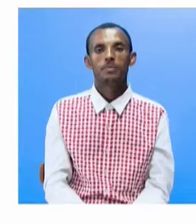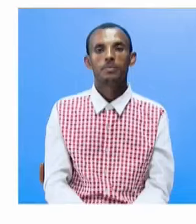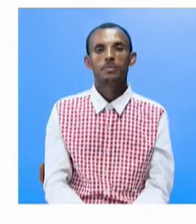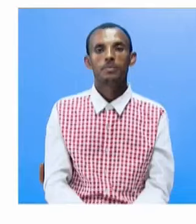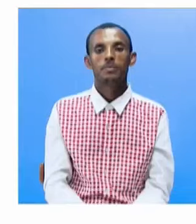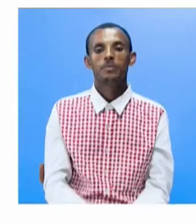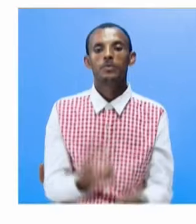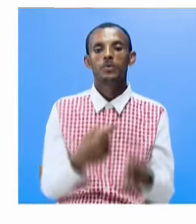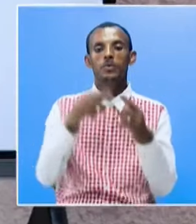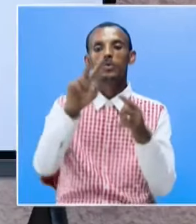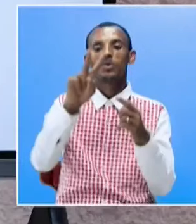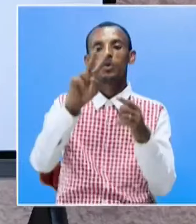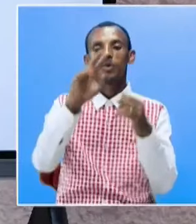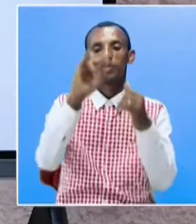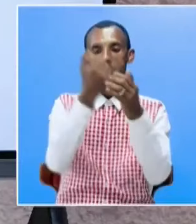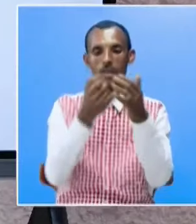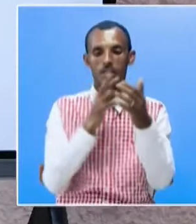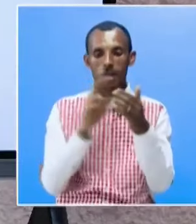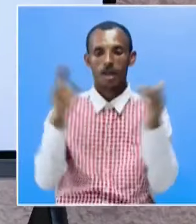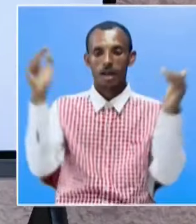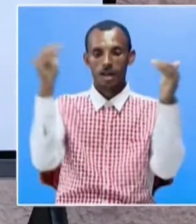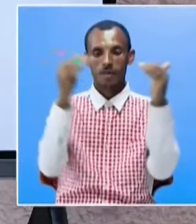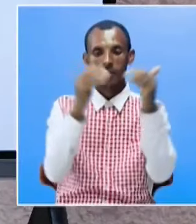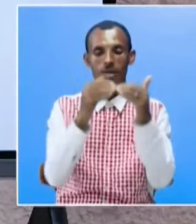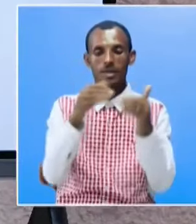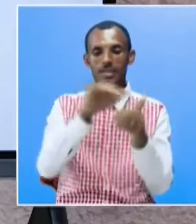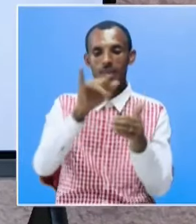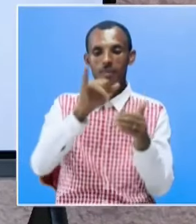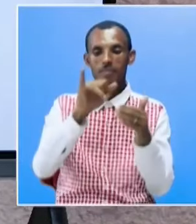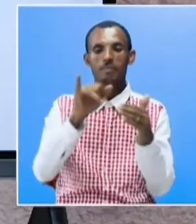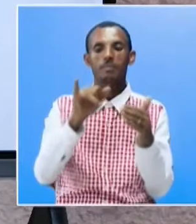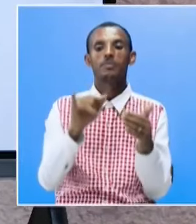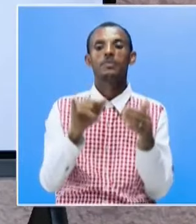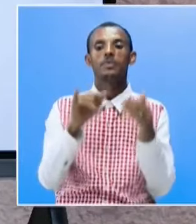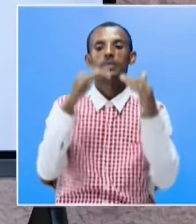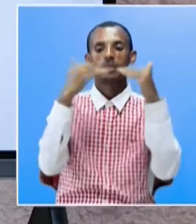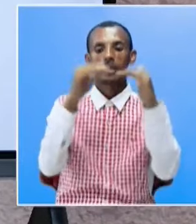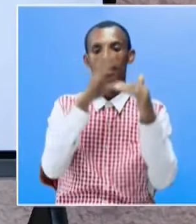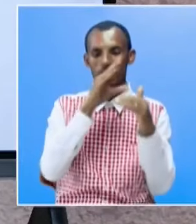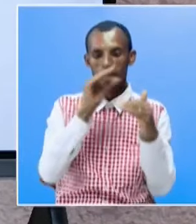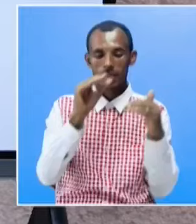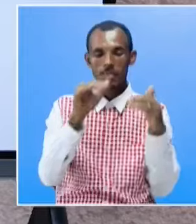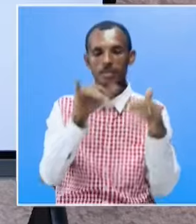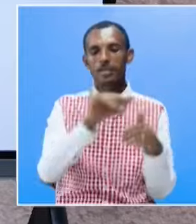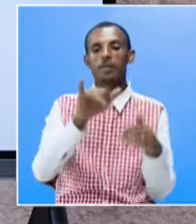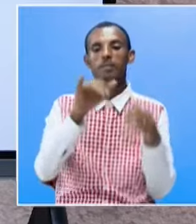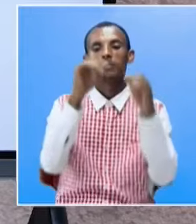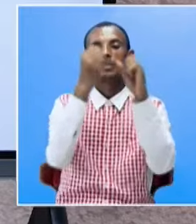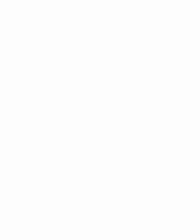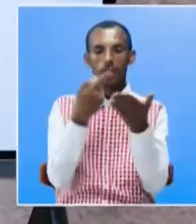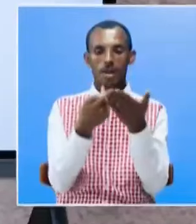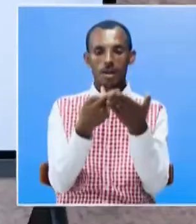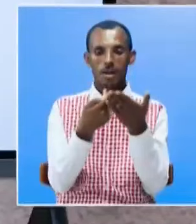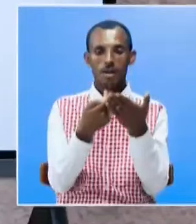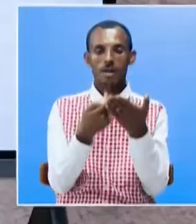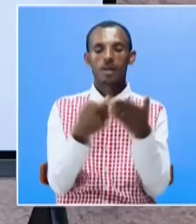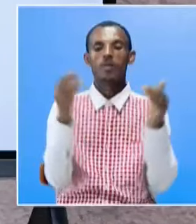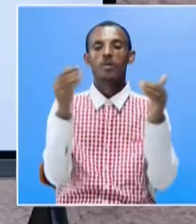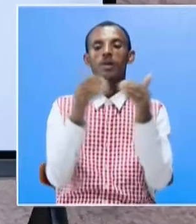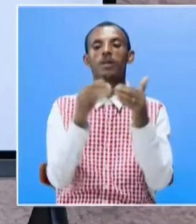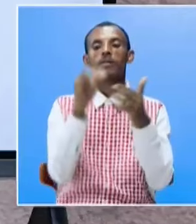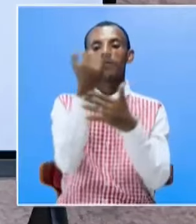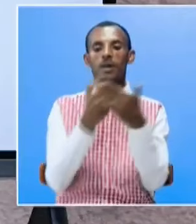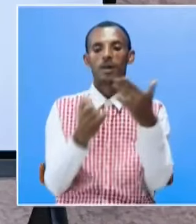Two figures are said to be congruent if they have the same size and the same shape. Or in other words, congruent